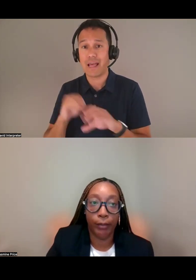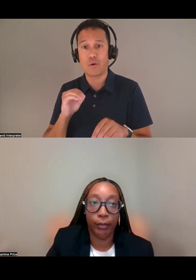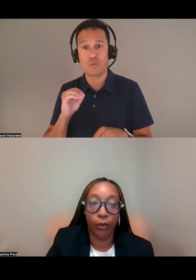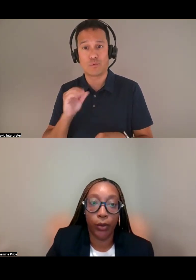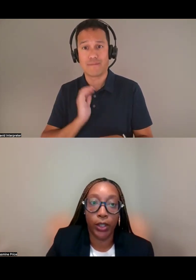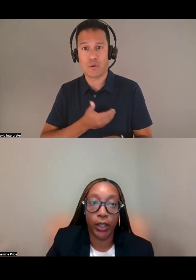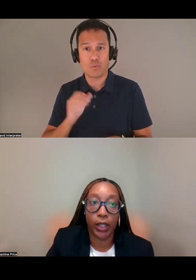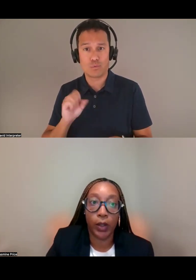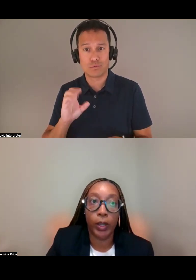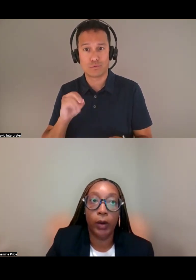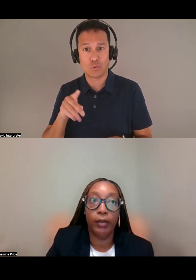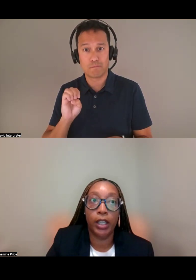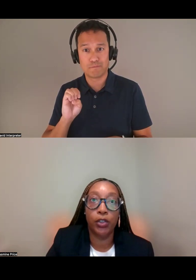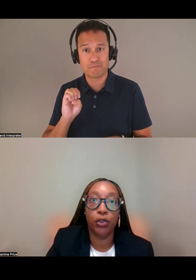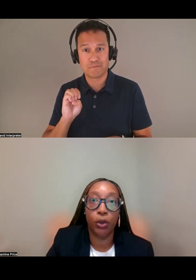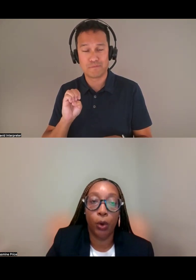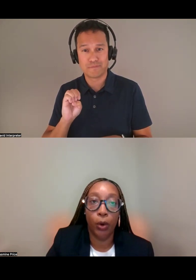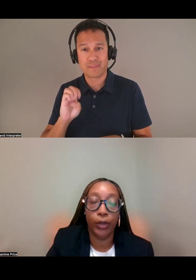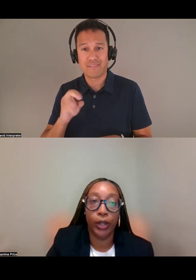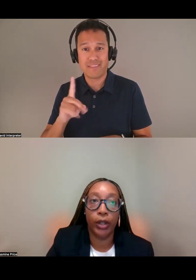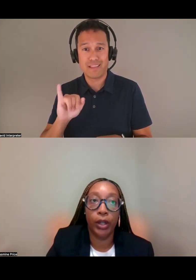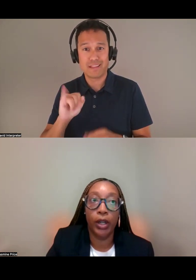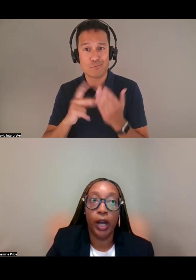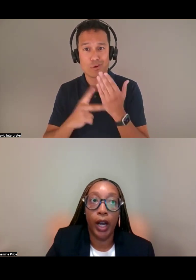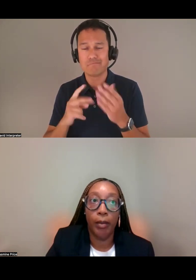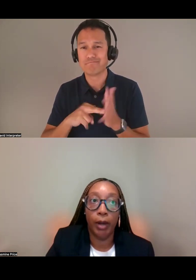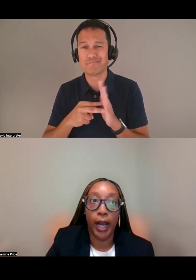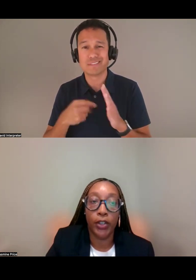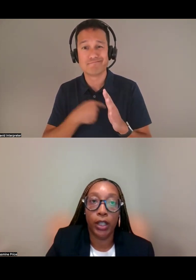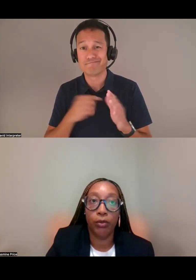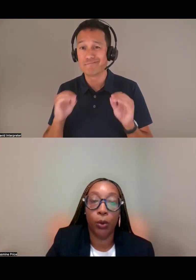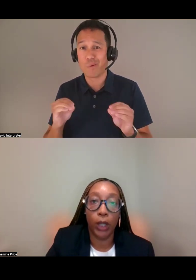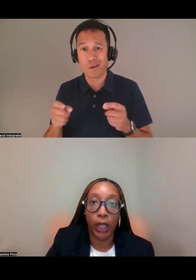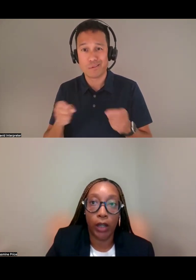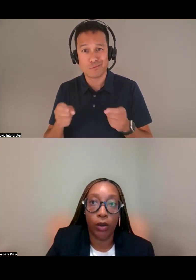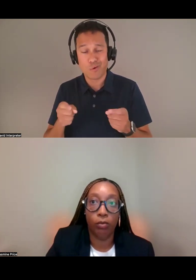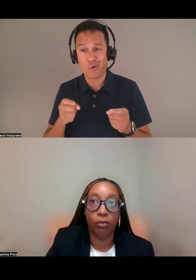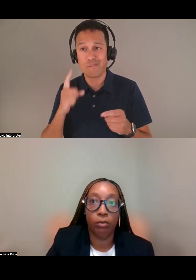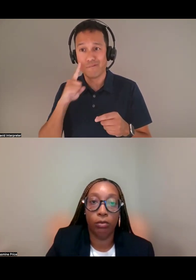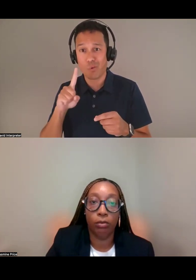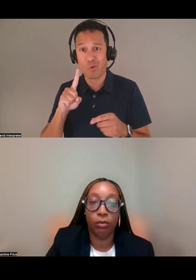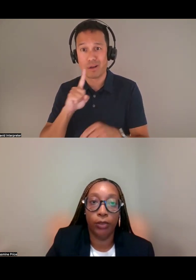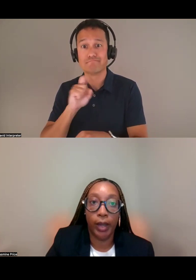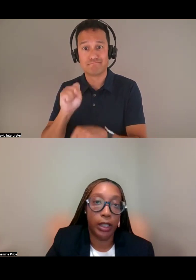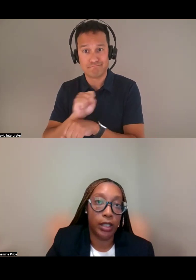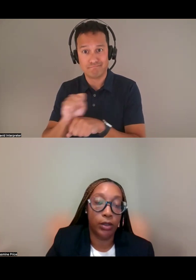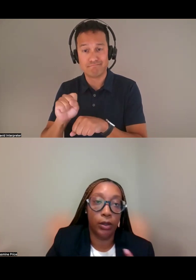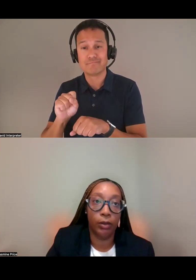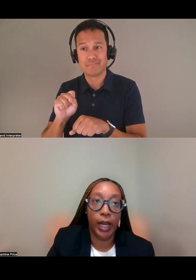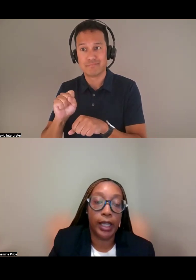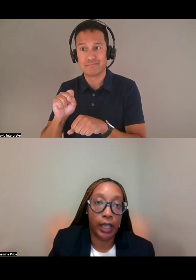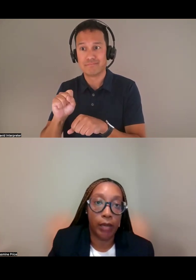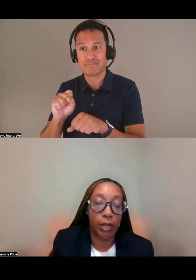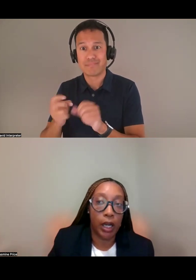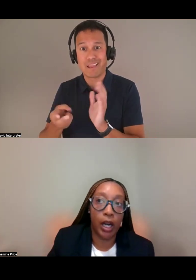program, unfortunately. So we don't have any control over actually enrolling families